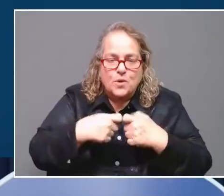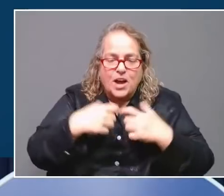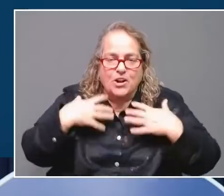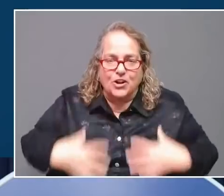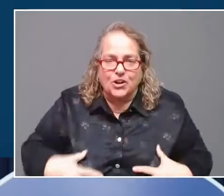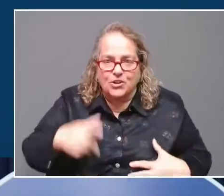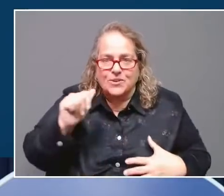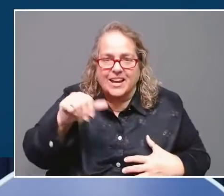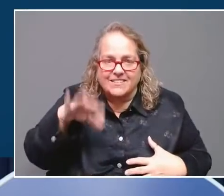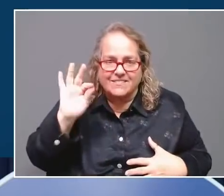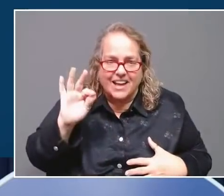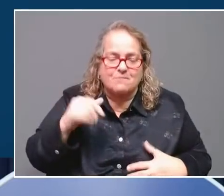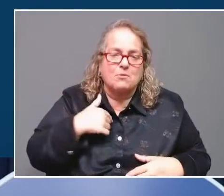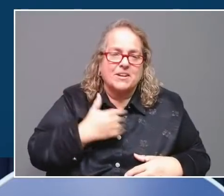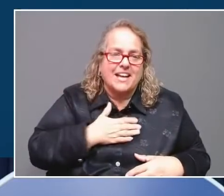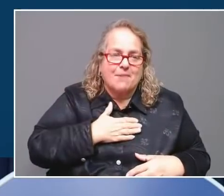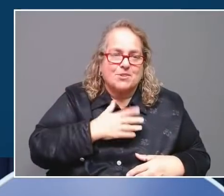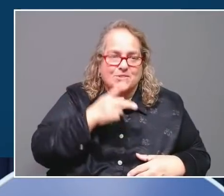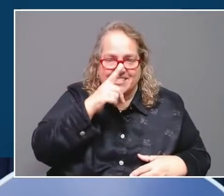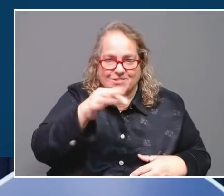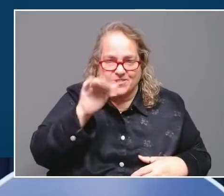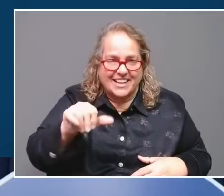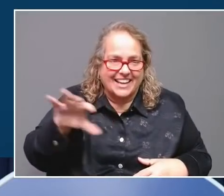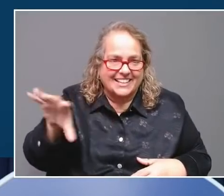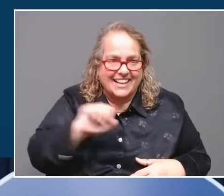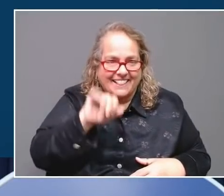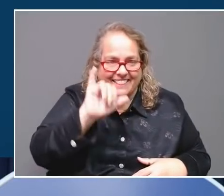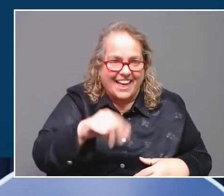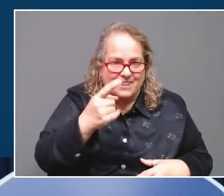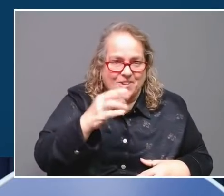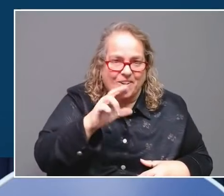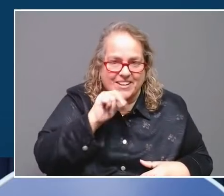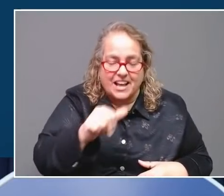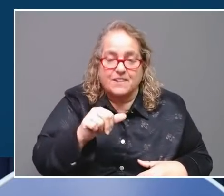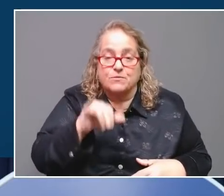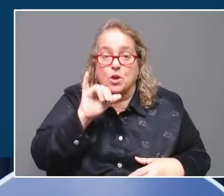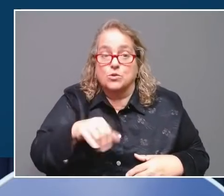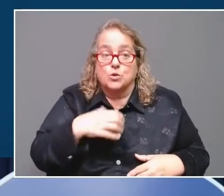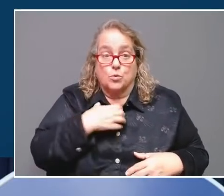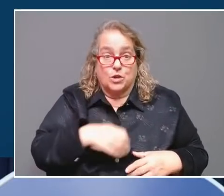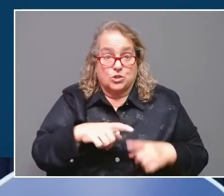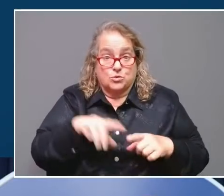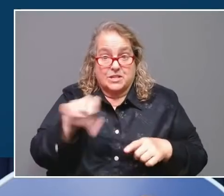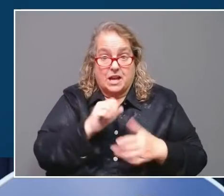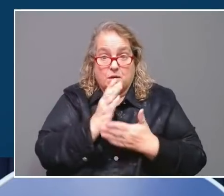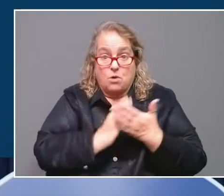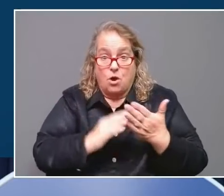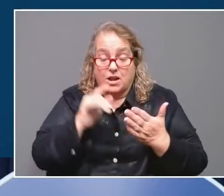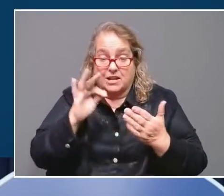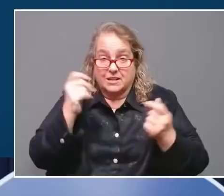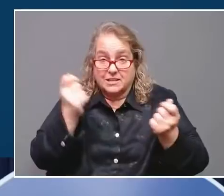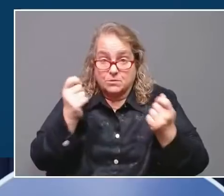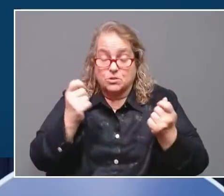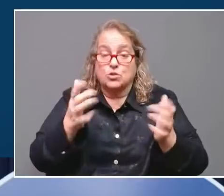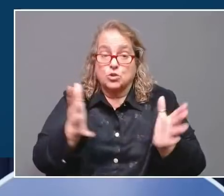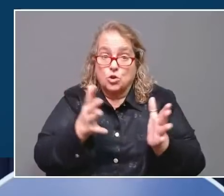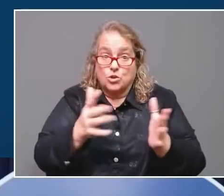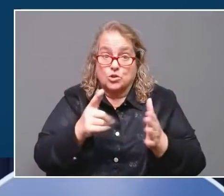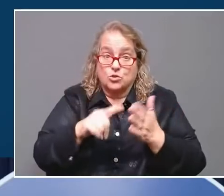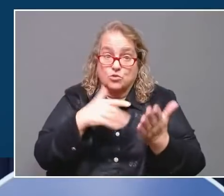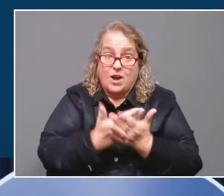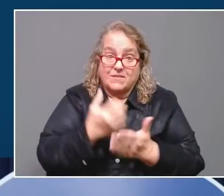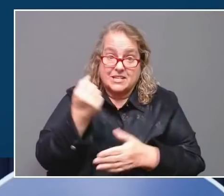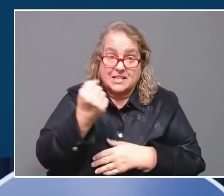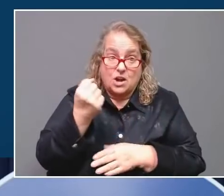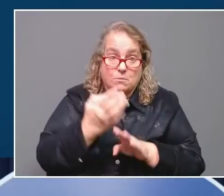you can dig that one out or not. Those wishing to take part in the festivities are encouraged to arrive Saturday by